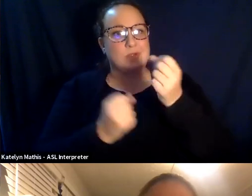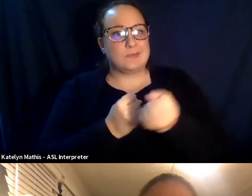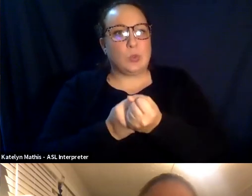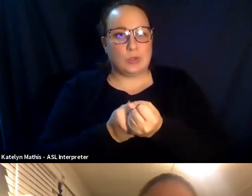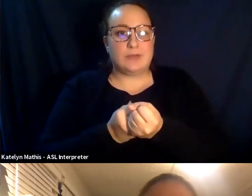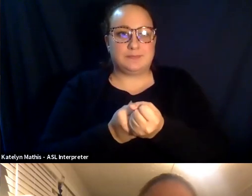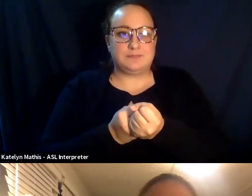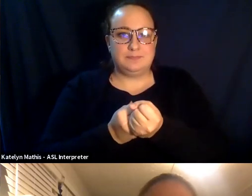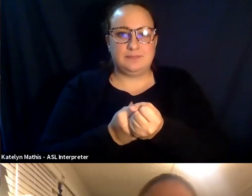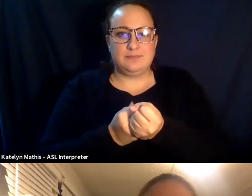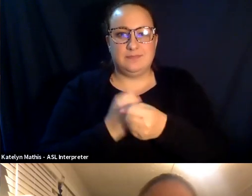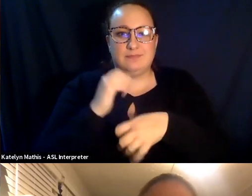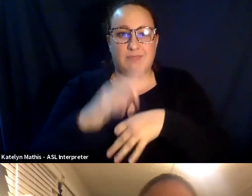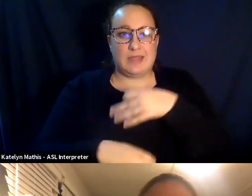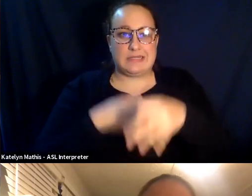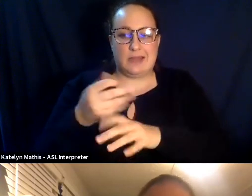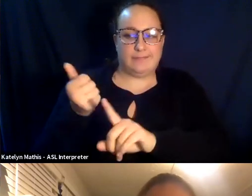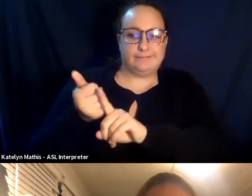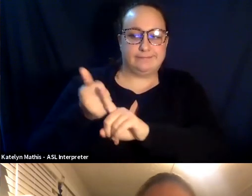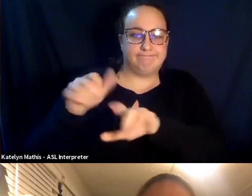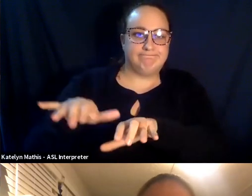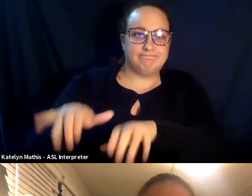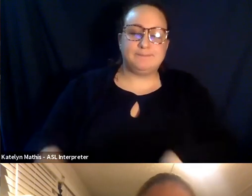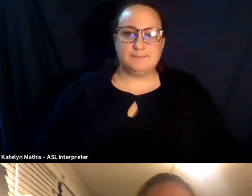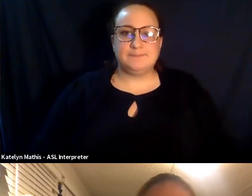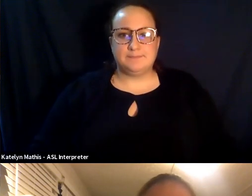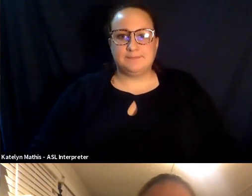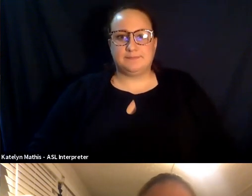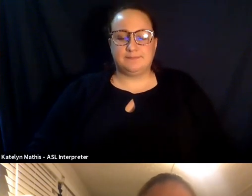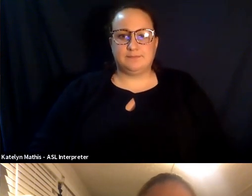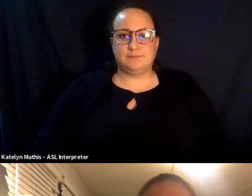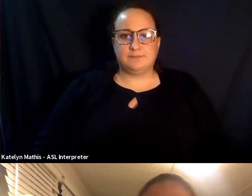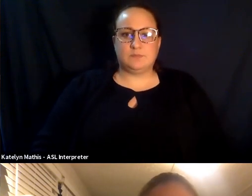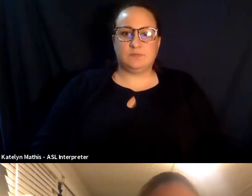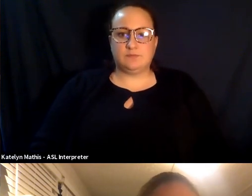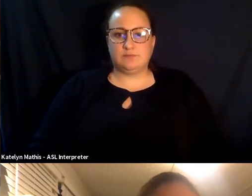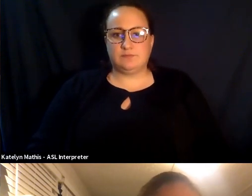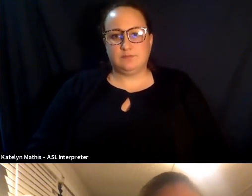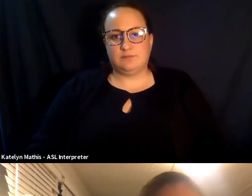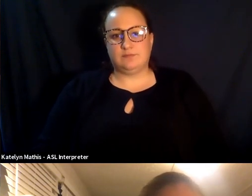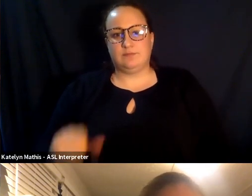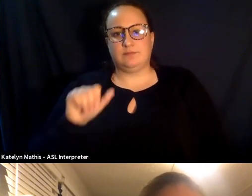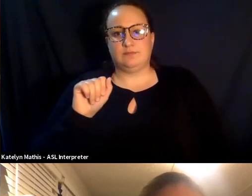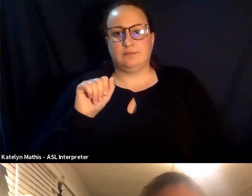of doing it on their own, getting it on their own. Okay.